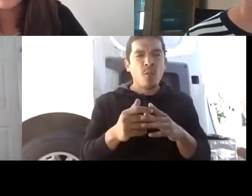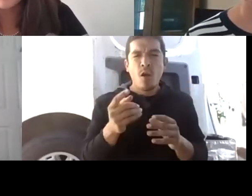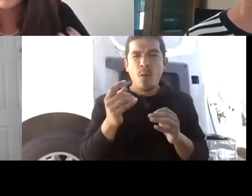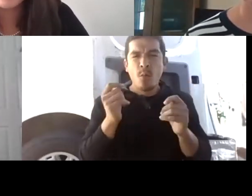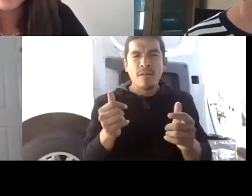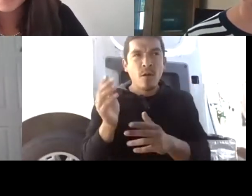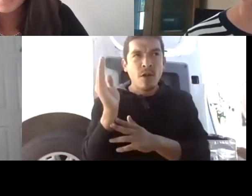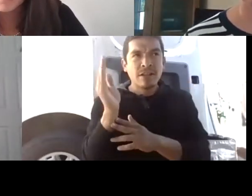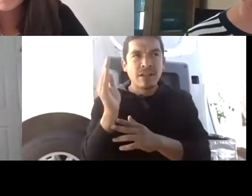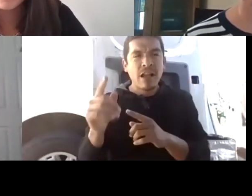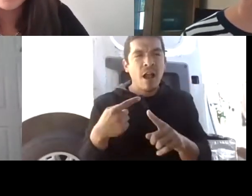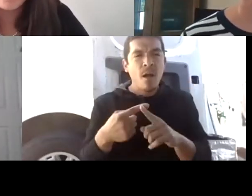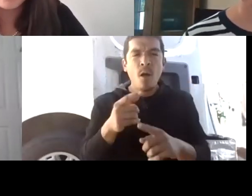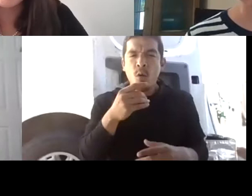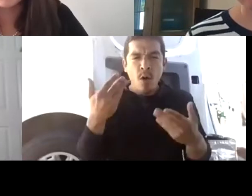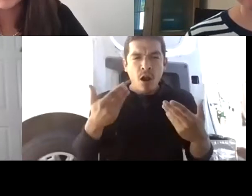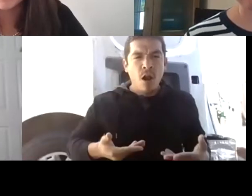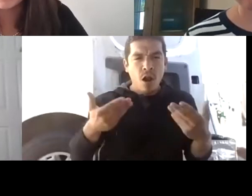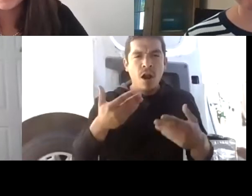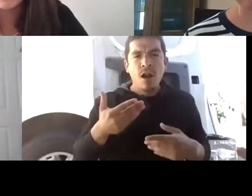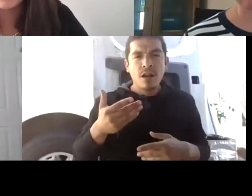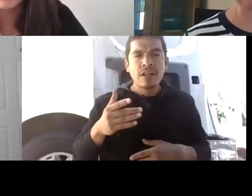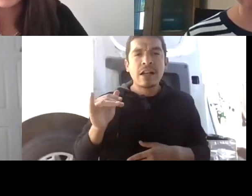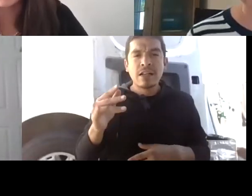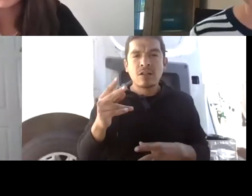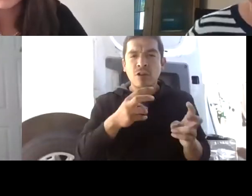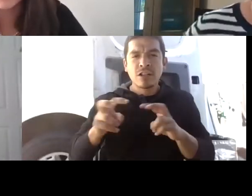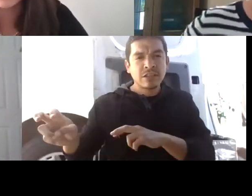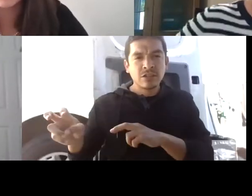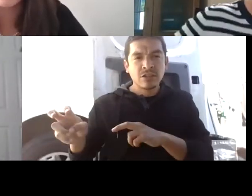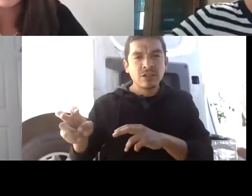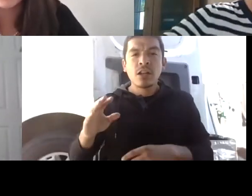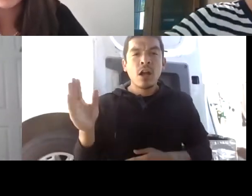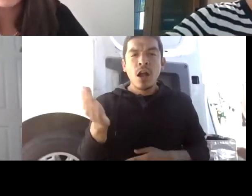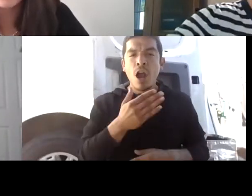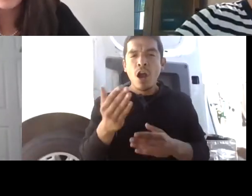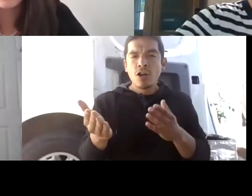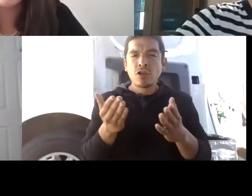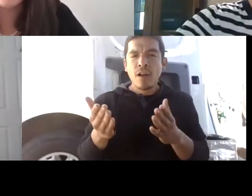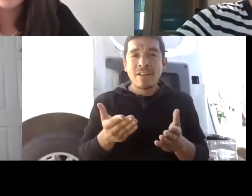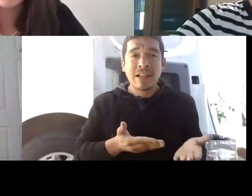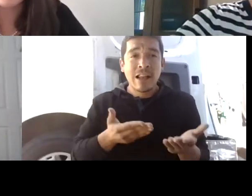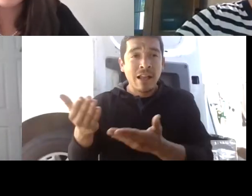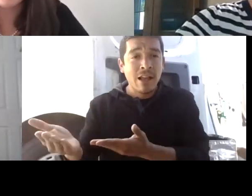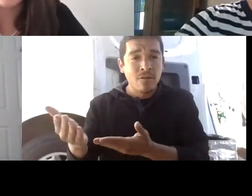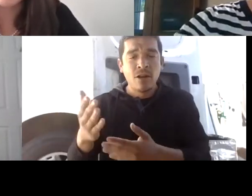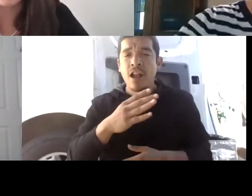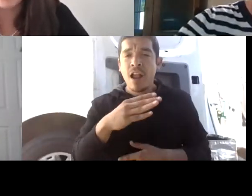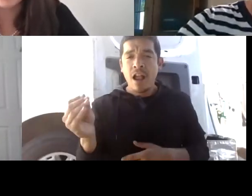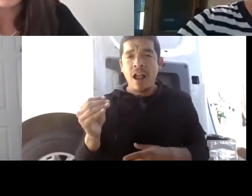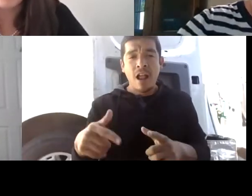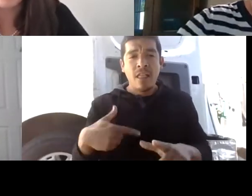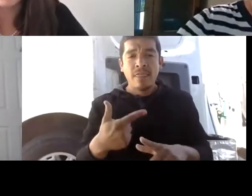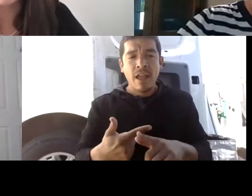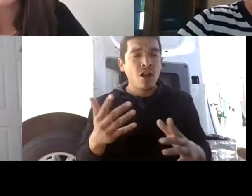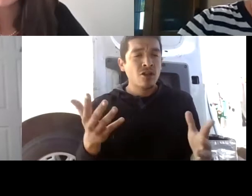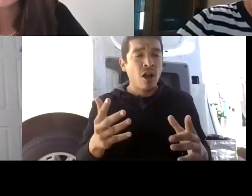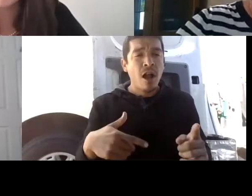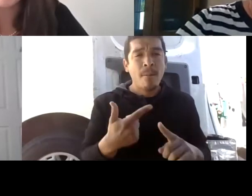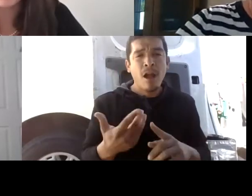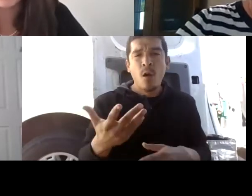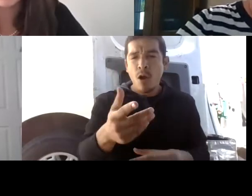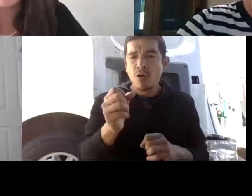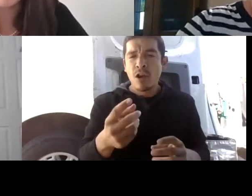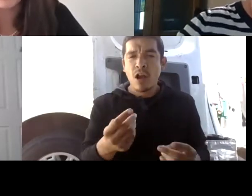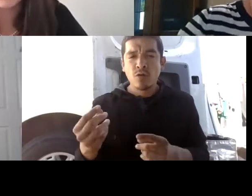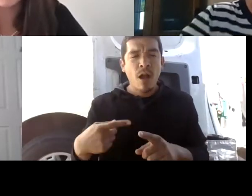presentation about who we are, transition, our service delivery, and then talking about what you can